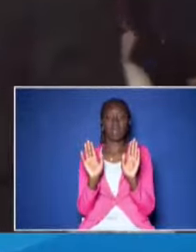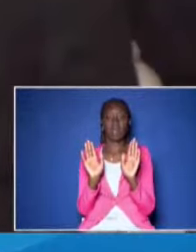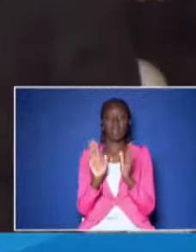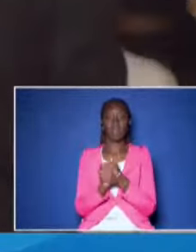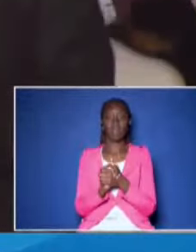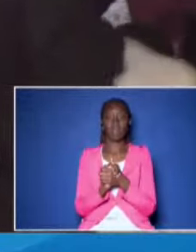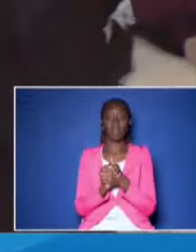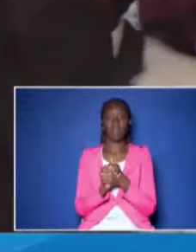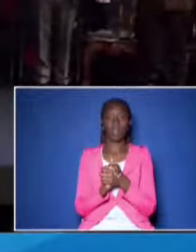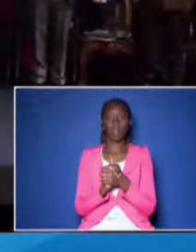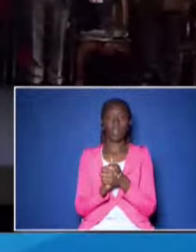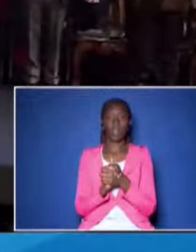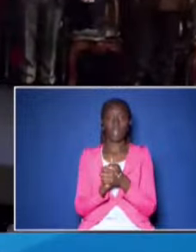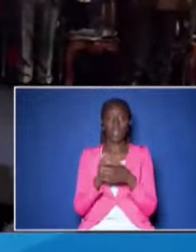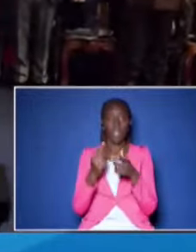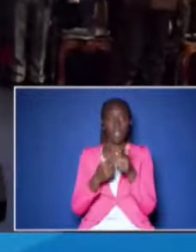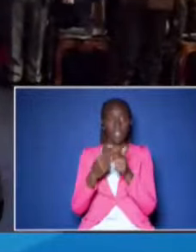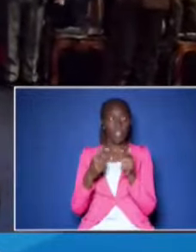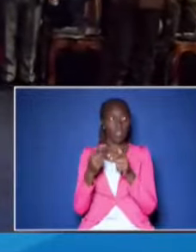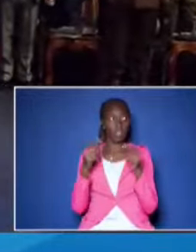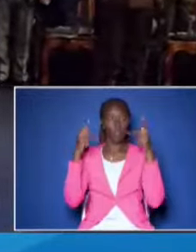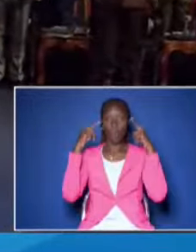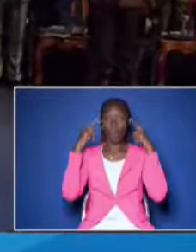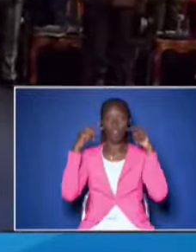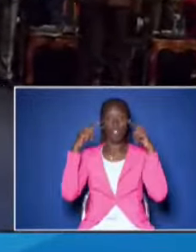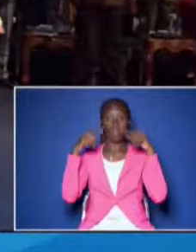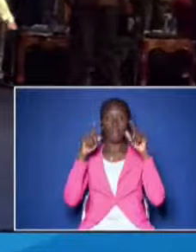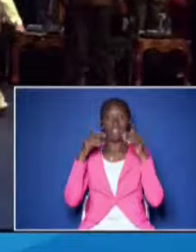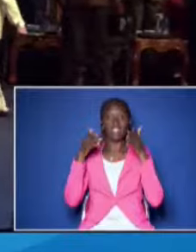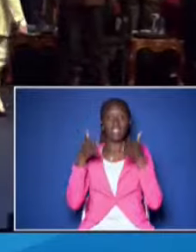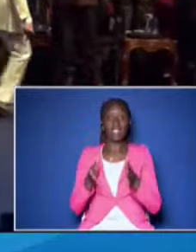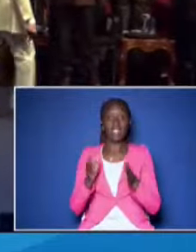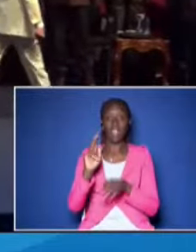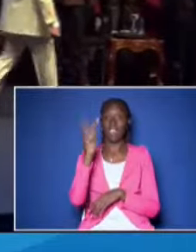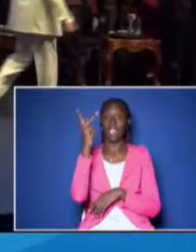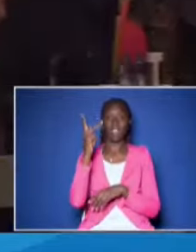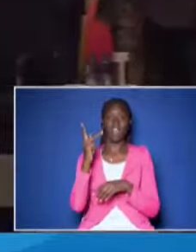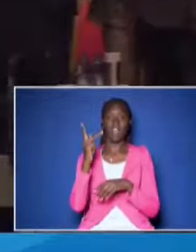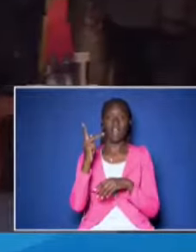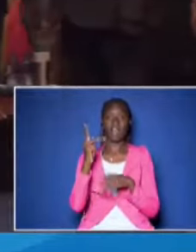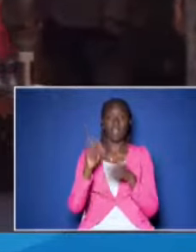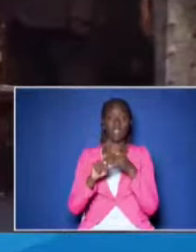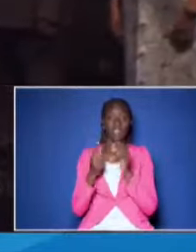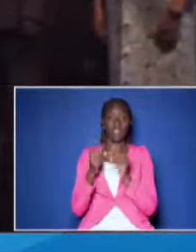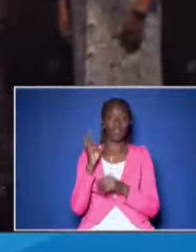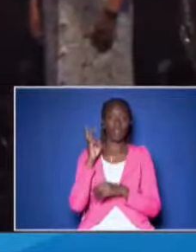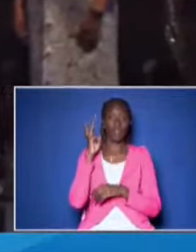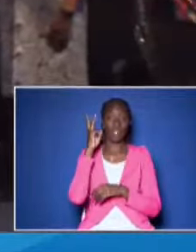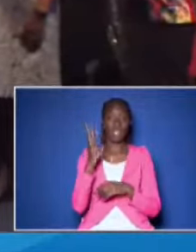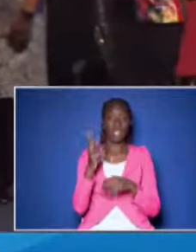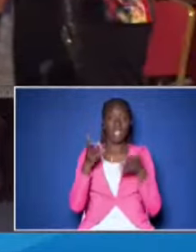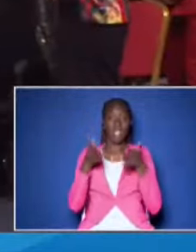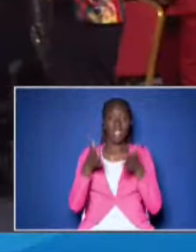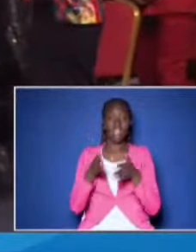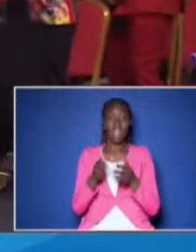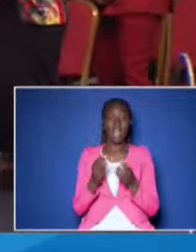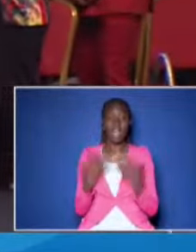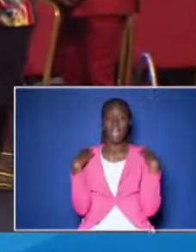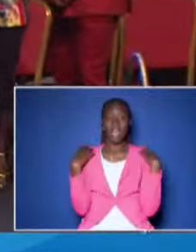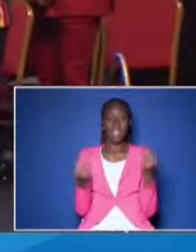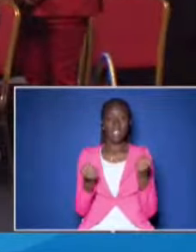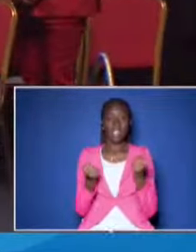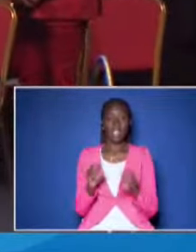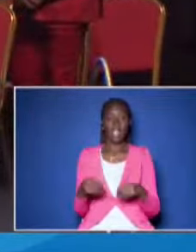God there will be Prosperity then in Kenya there will be healing and miracles then